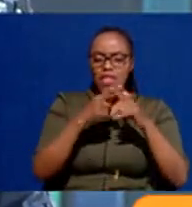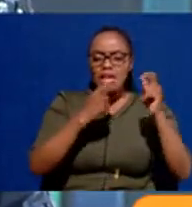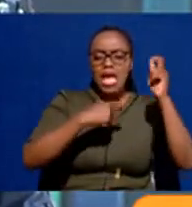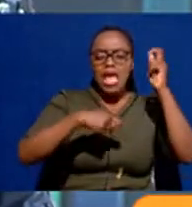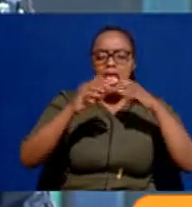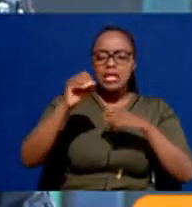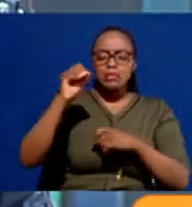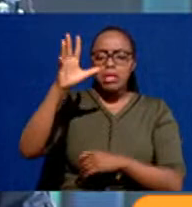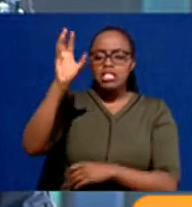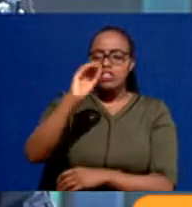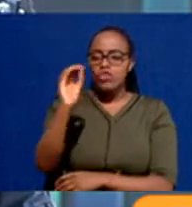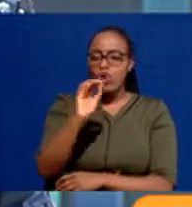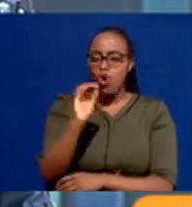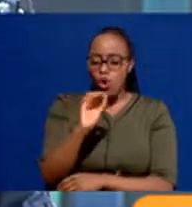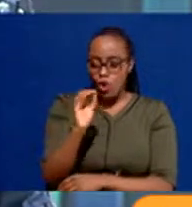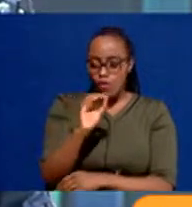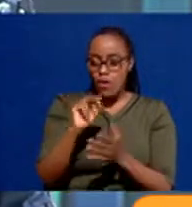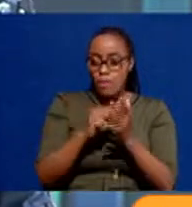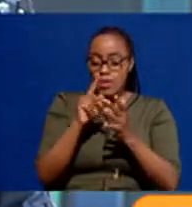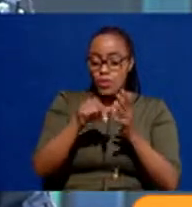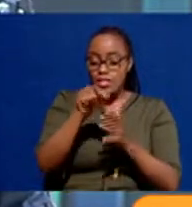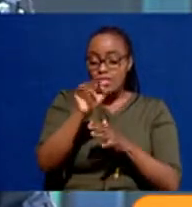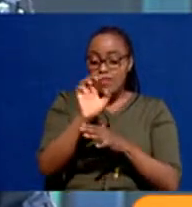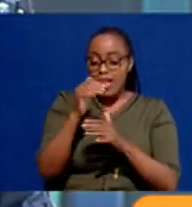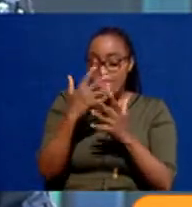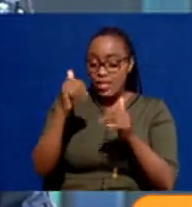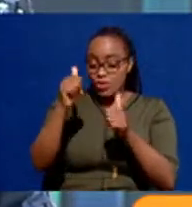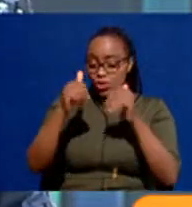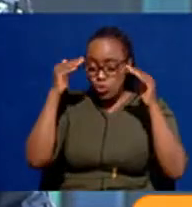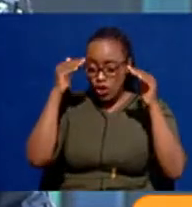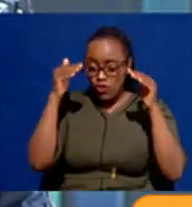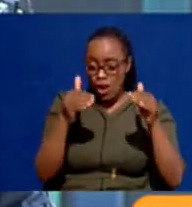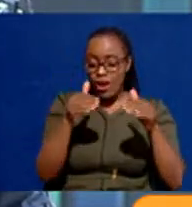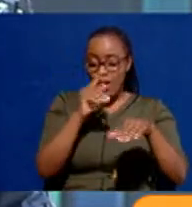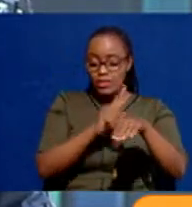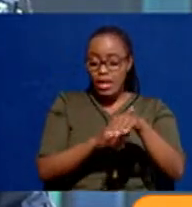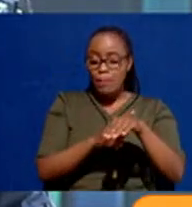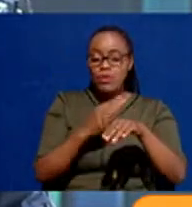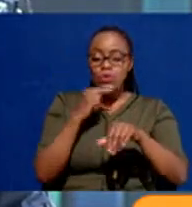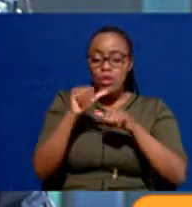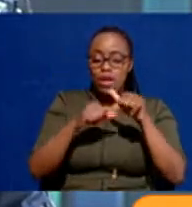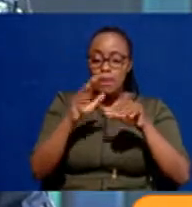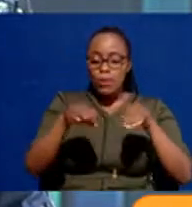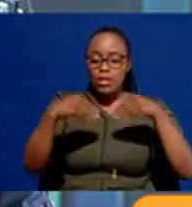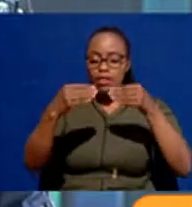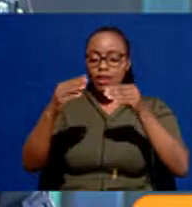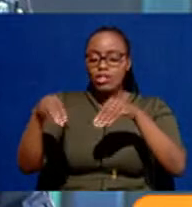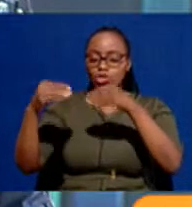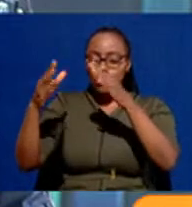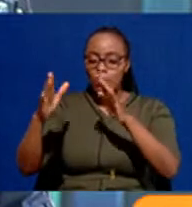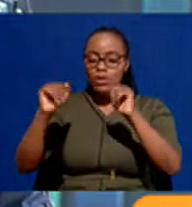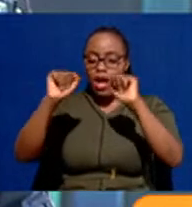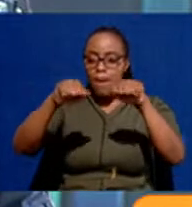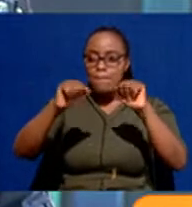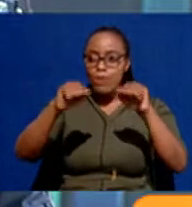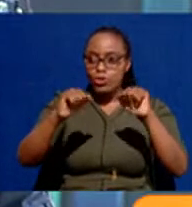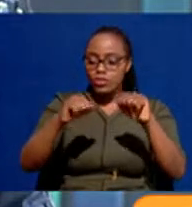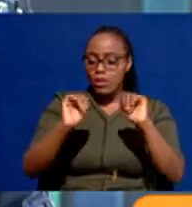price. So those are the kind of elements we are looking at when we are looking at the distributors. How can we be able